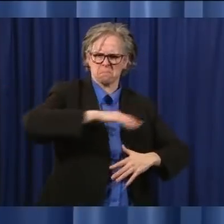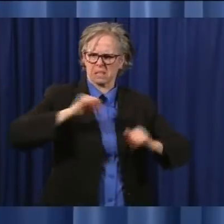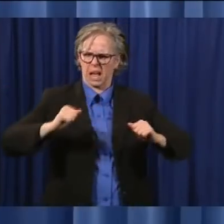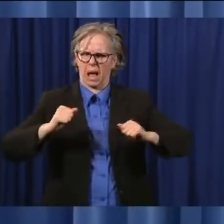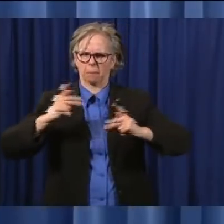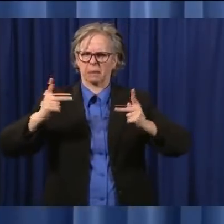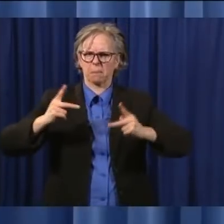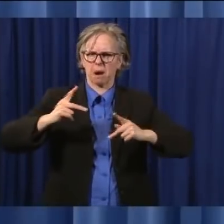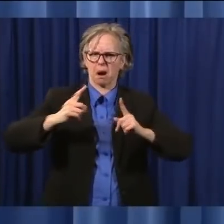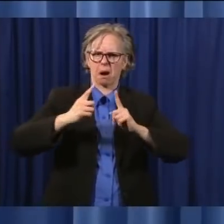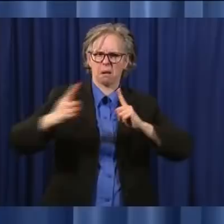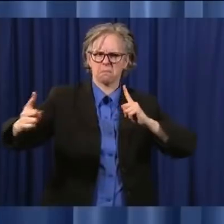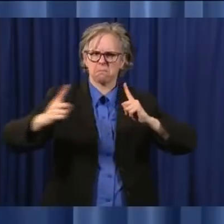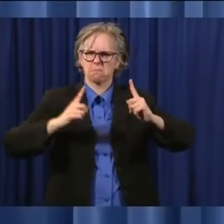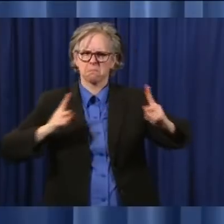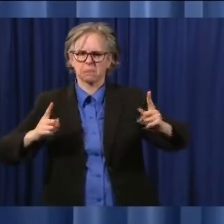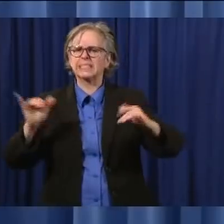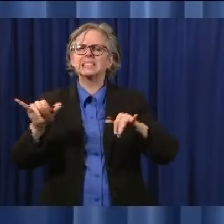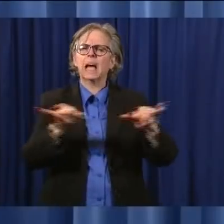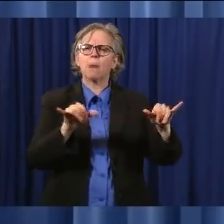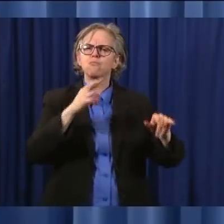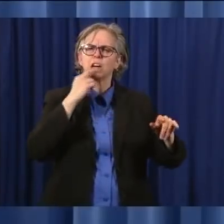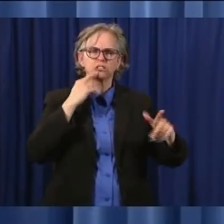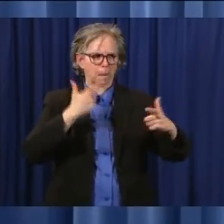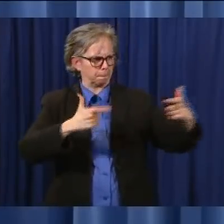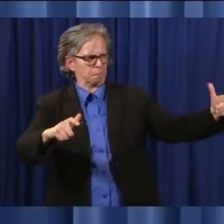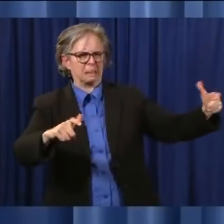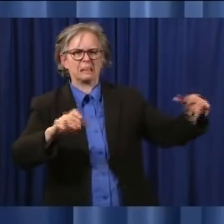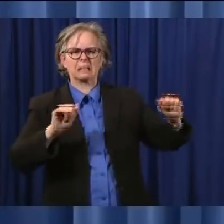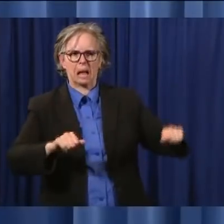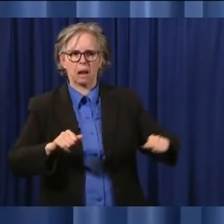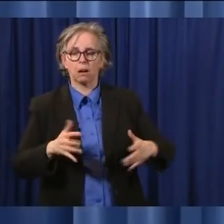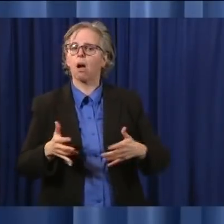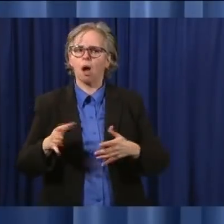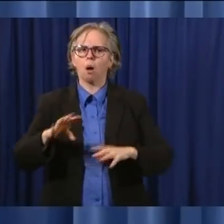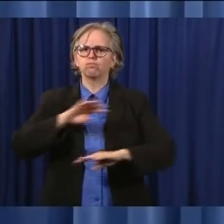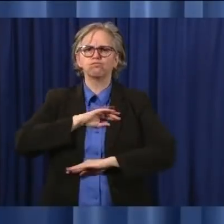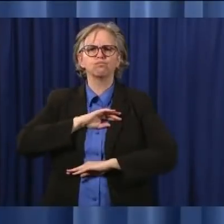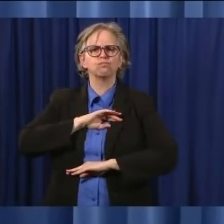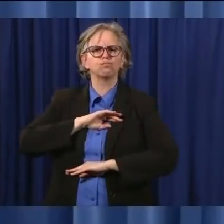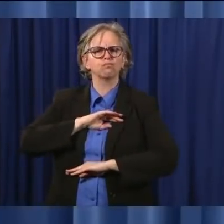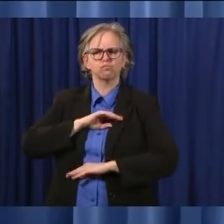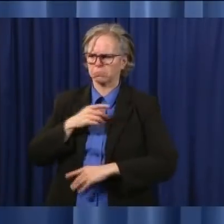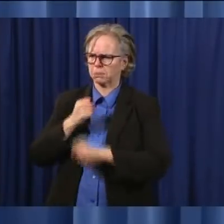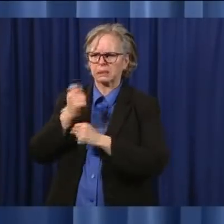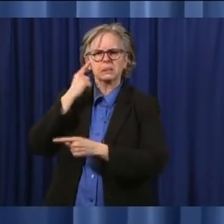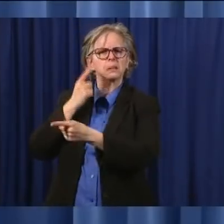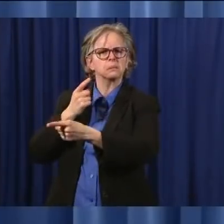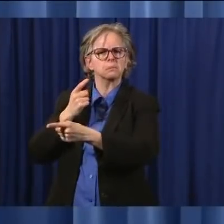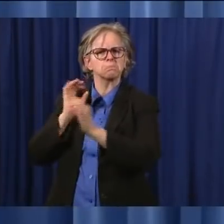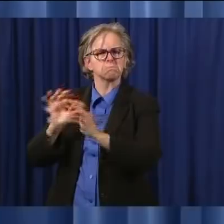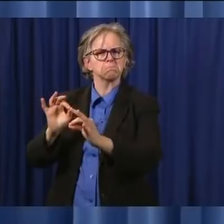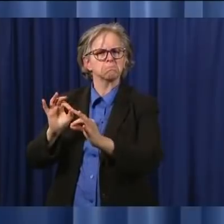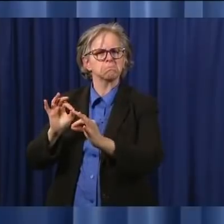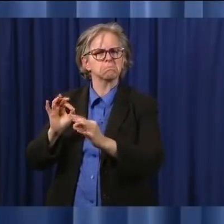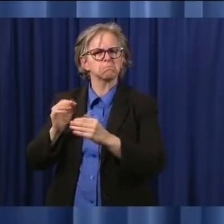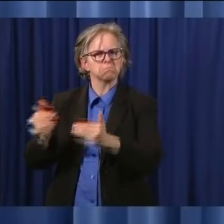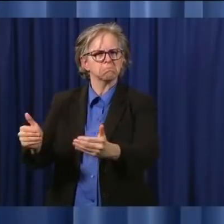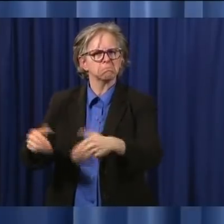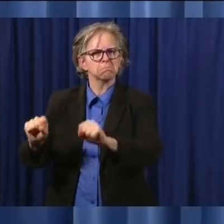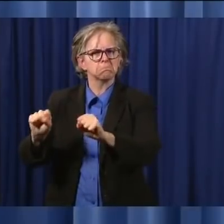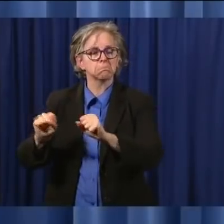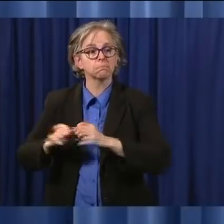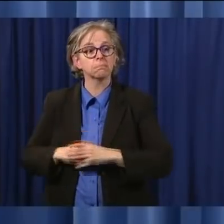same distancing that a restaurant can. So that makes sense. So as you look at, try to